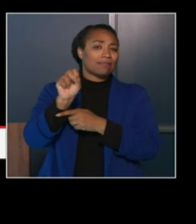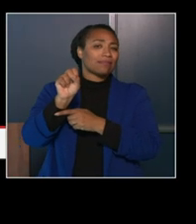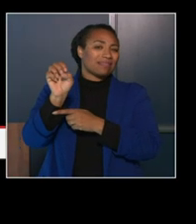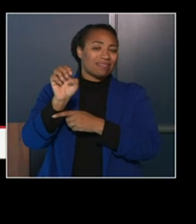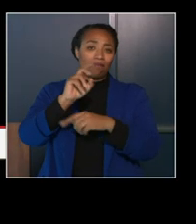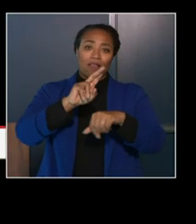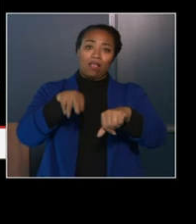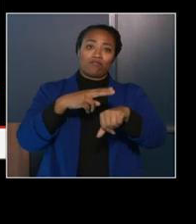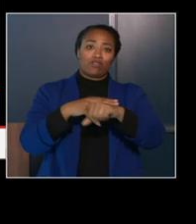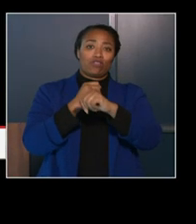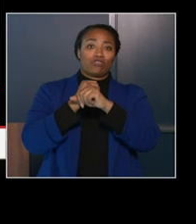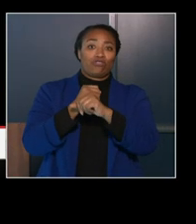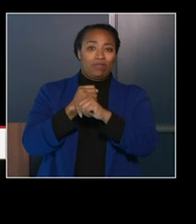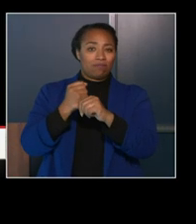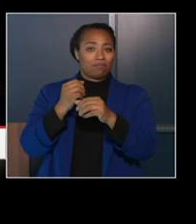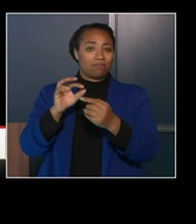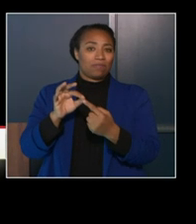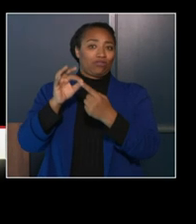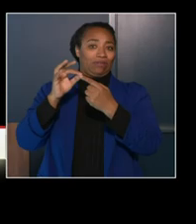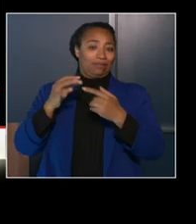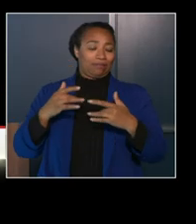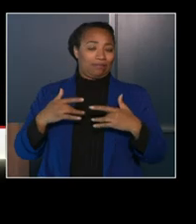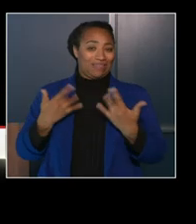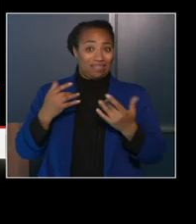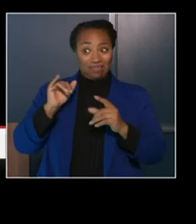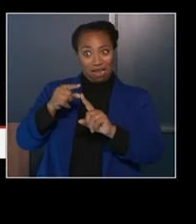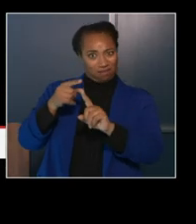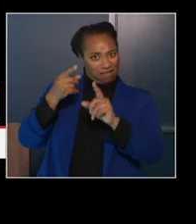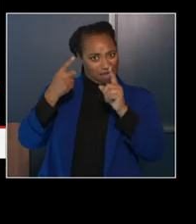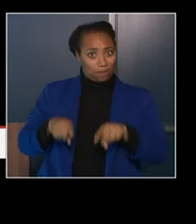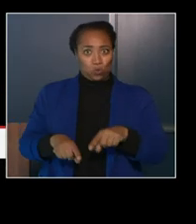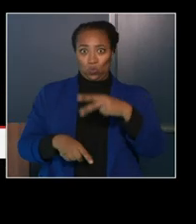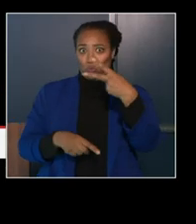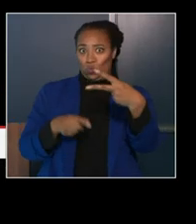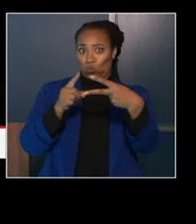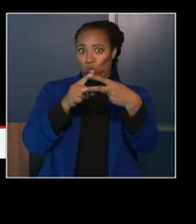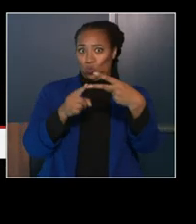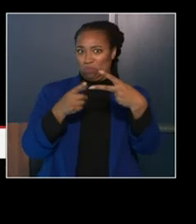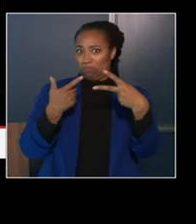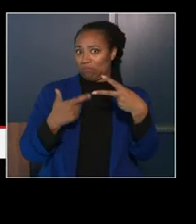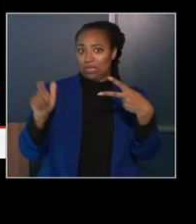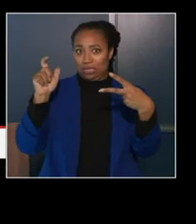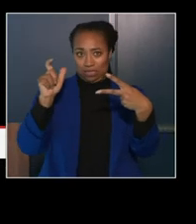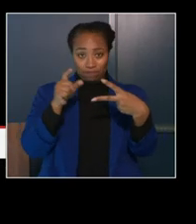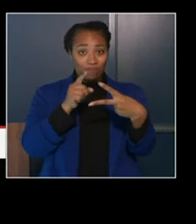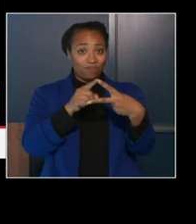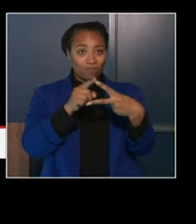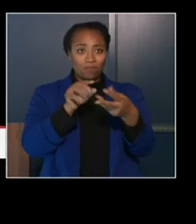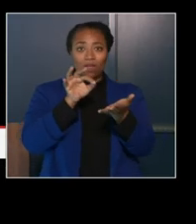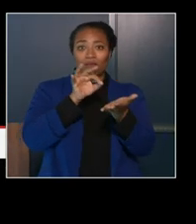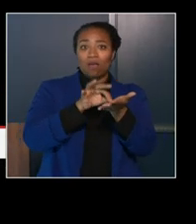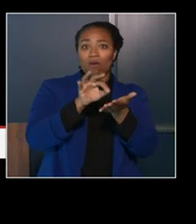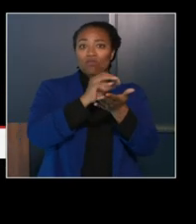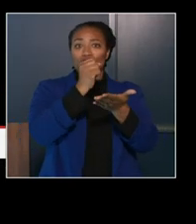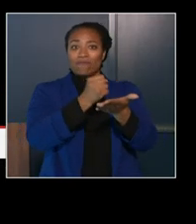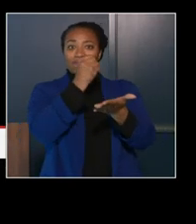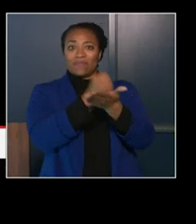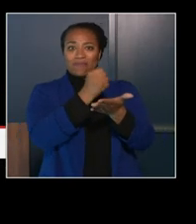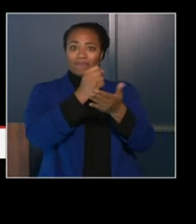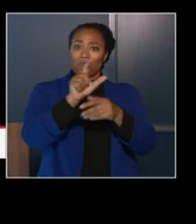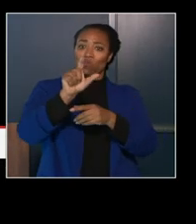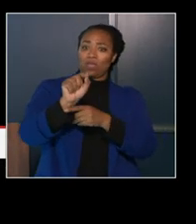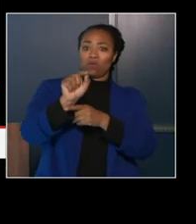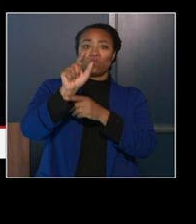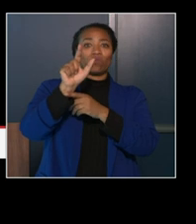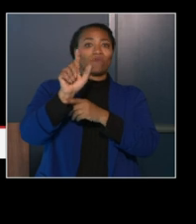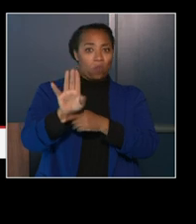week, we will have two. The counting and certification of the 2024 presidential election will